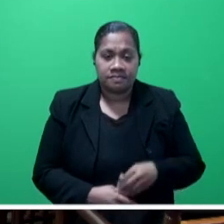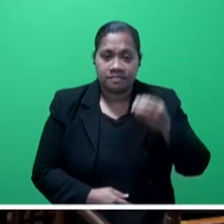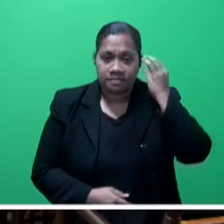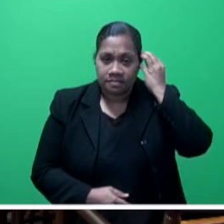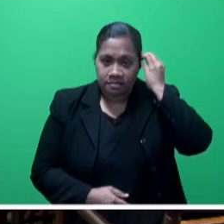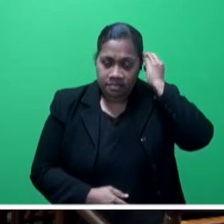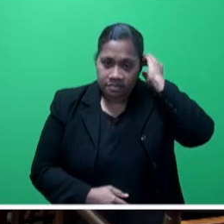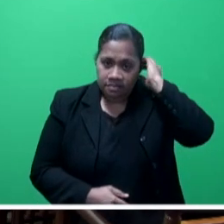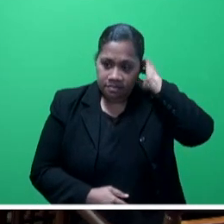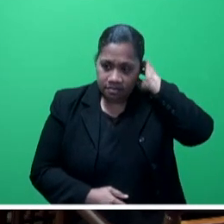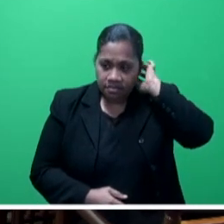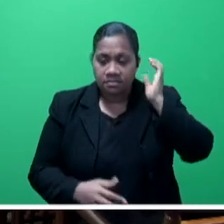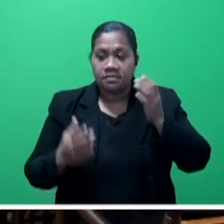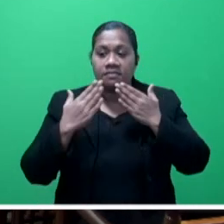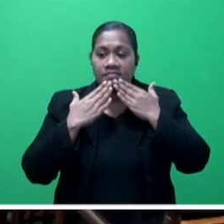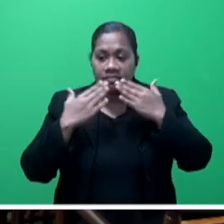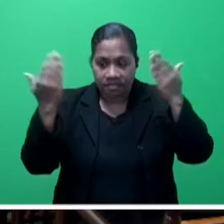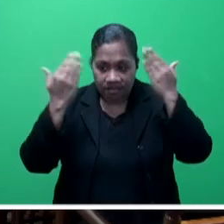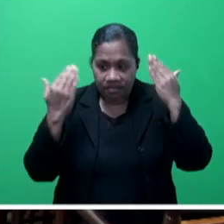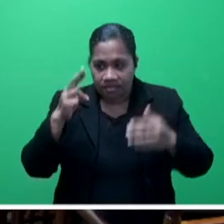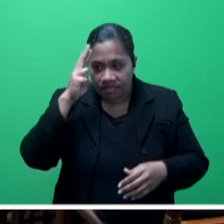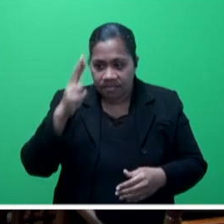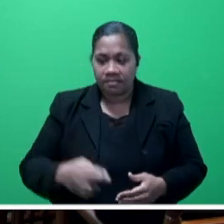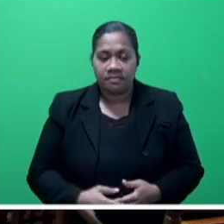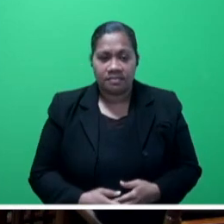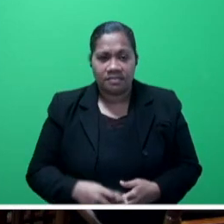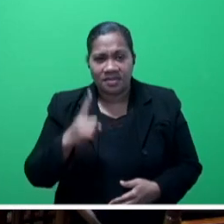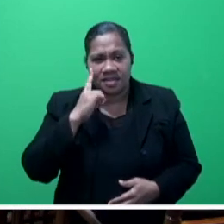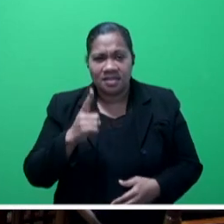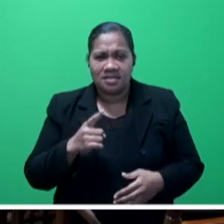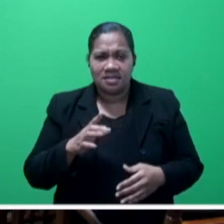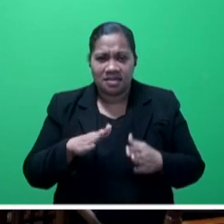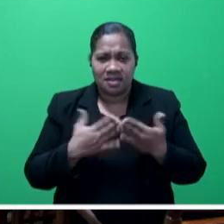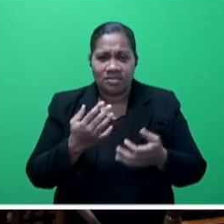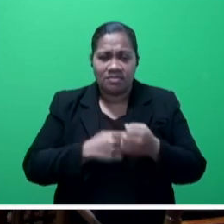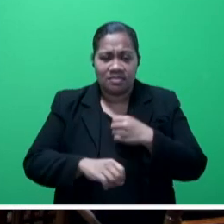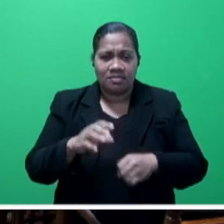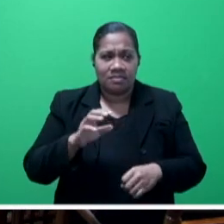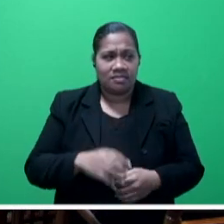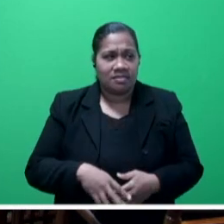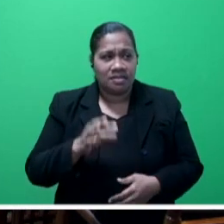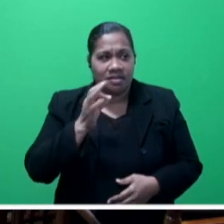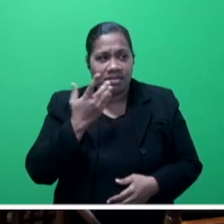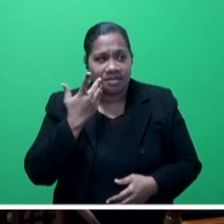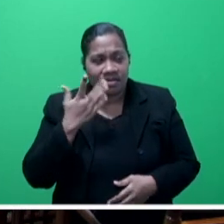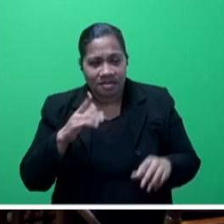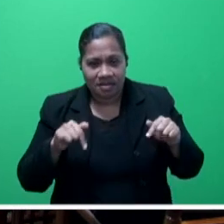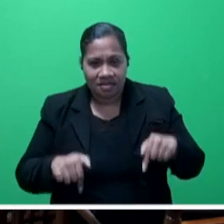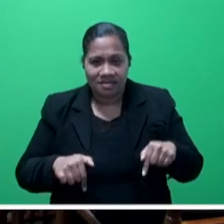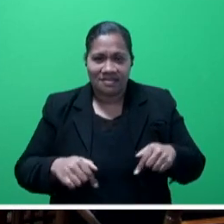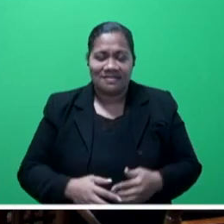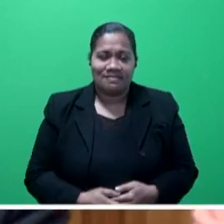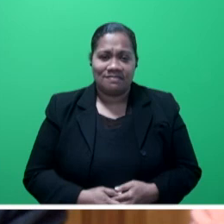Thank you, Mr. Speaker, sir. It seems it's getting a bit hot in here. Getting a bit hot in these chambers today.